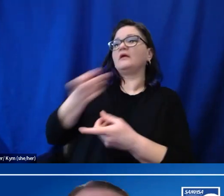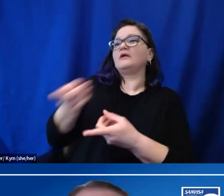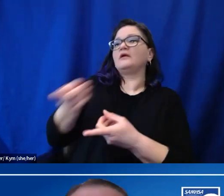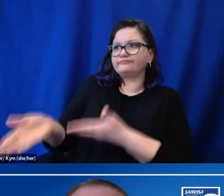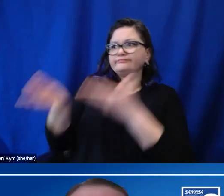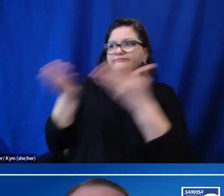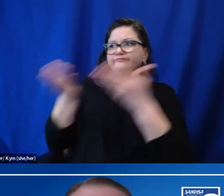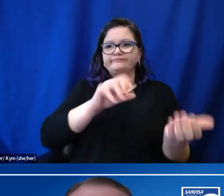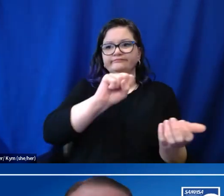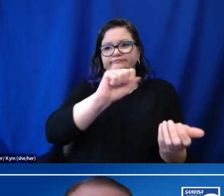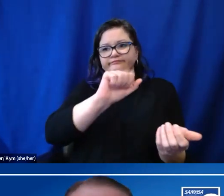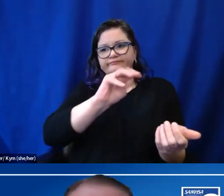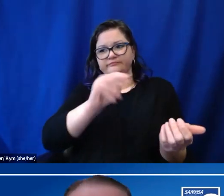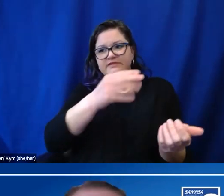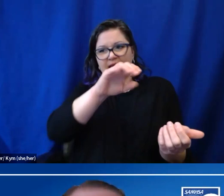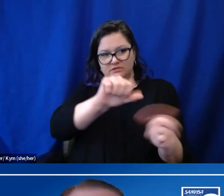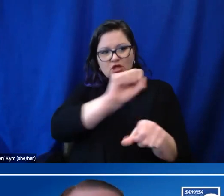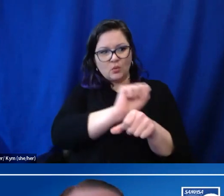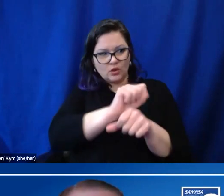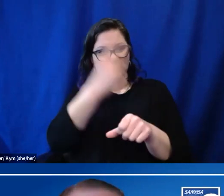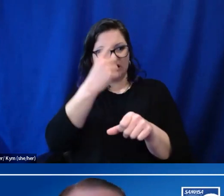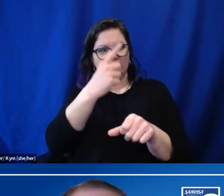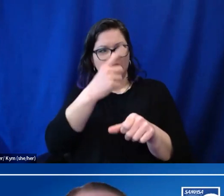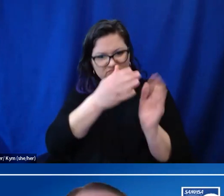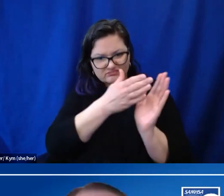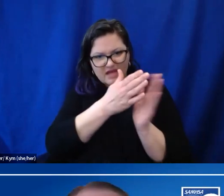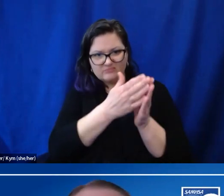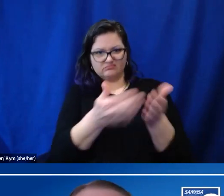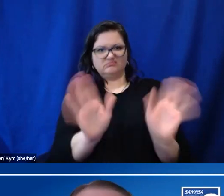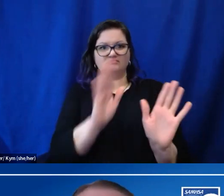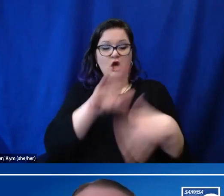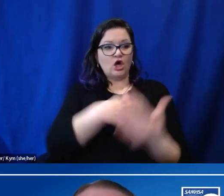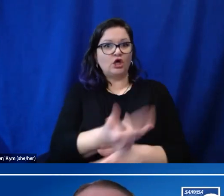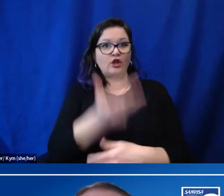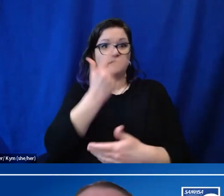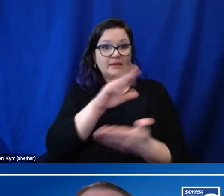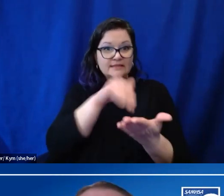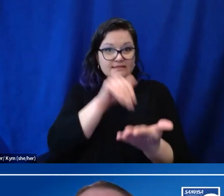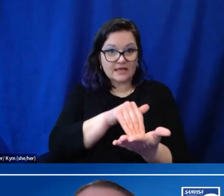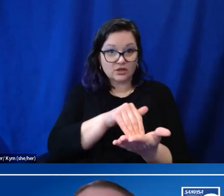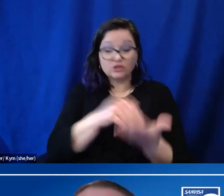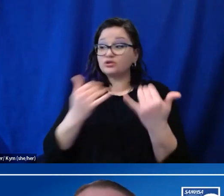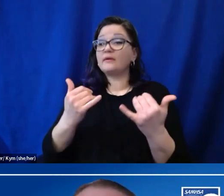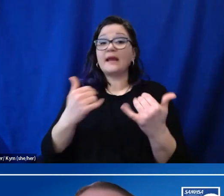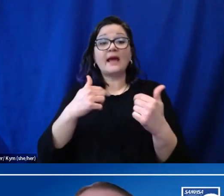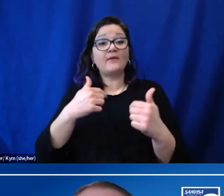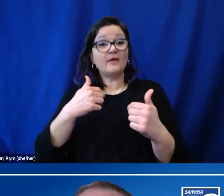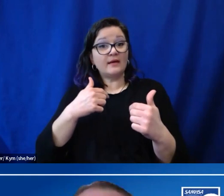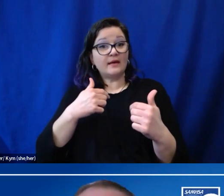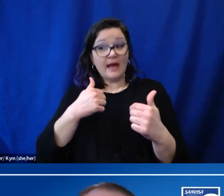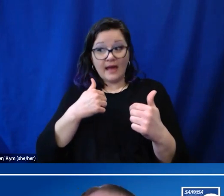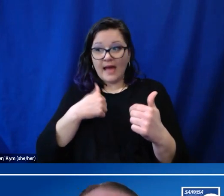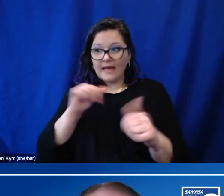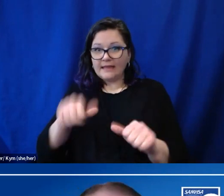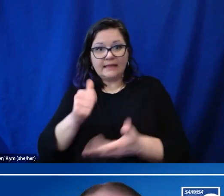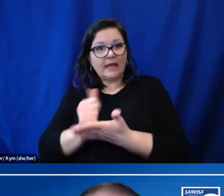working across all three centers. So now, folks, I get to bring your voice across